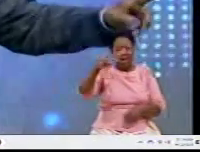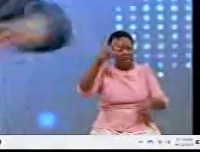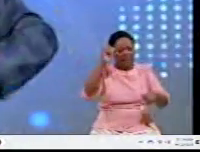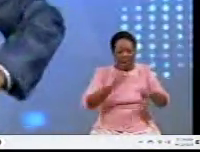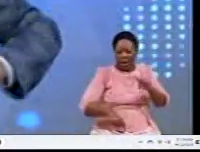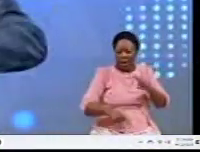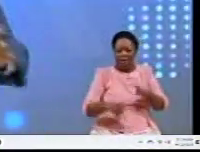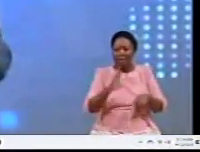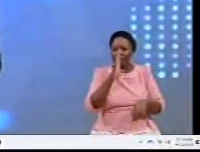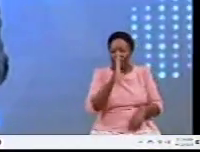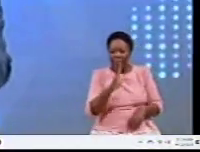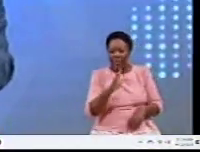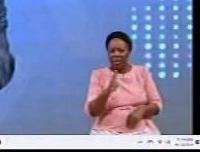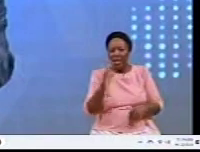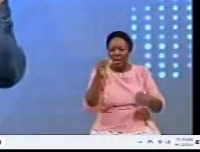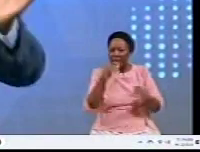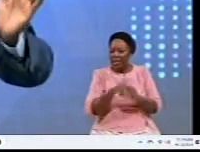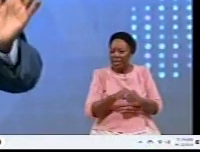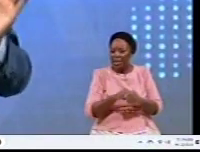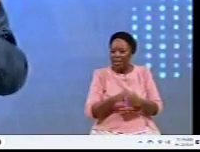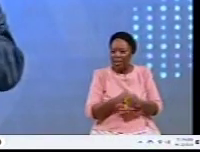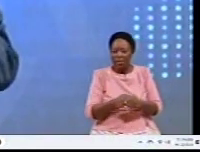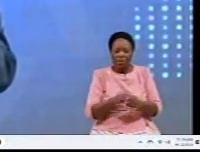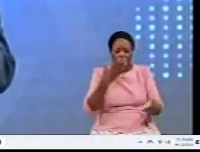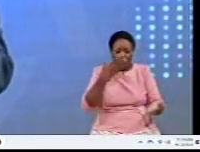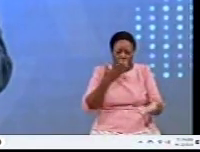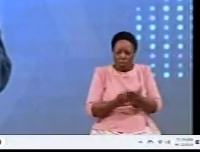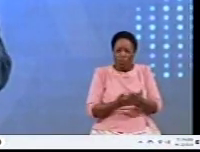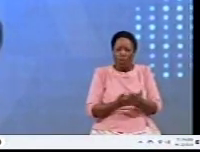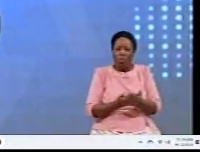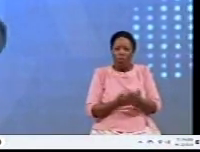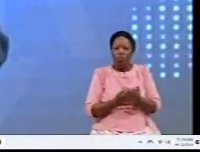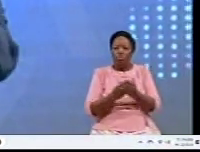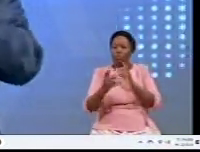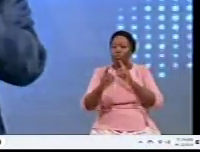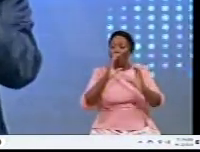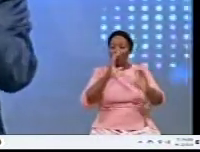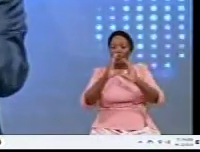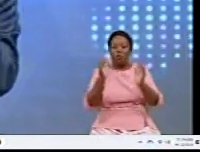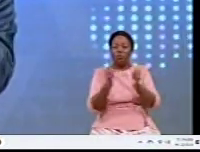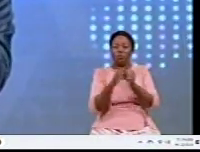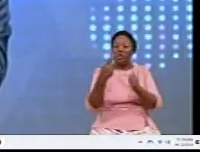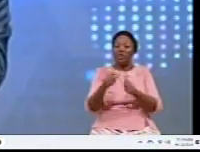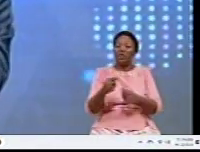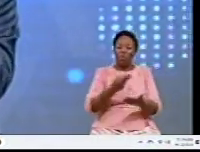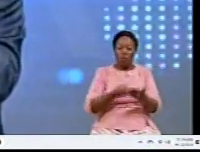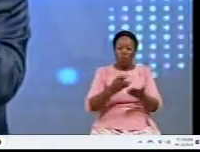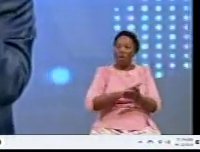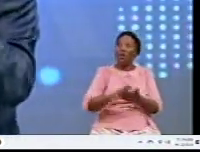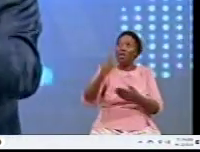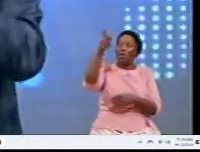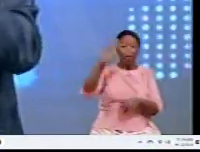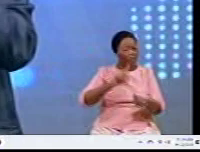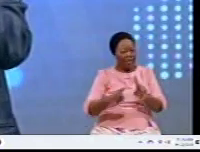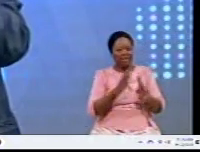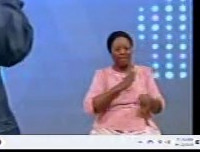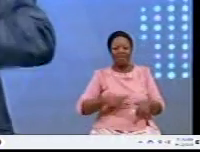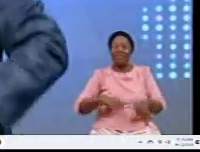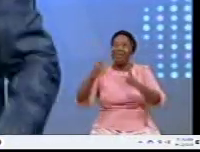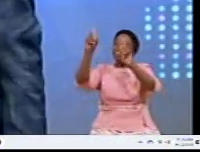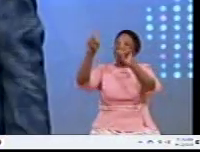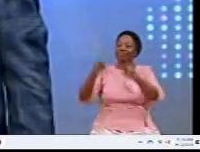be in good terms with the holy God. But Christ came.